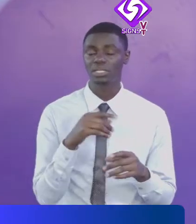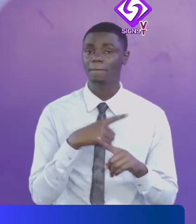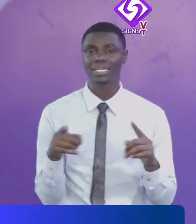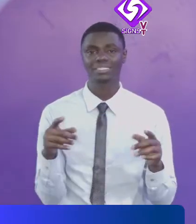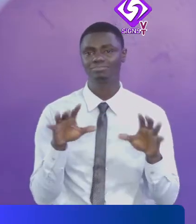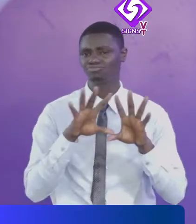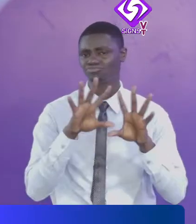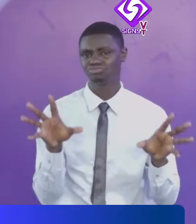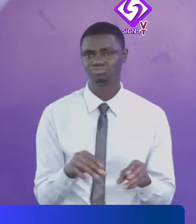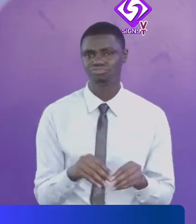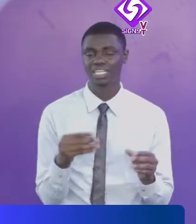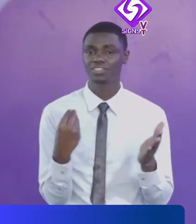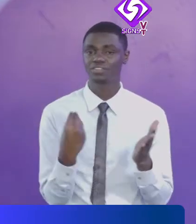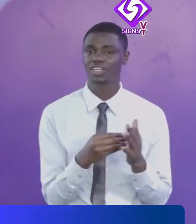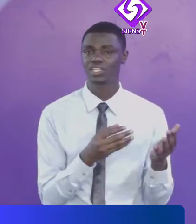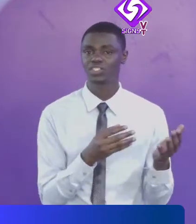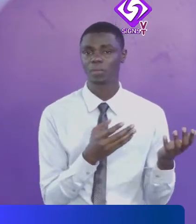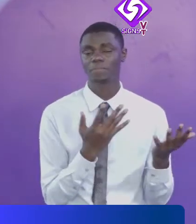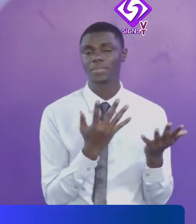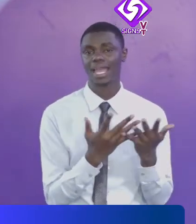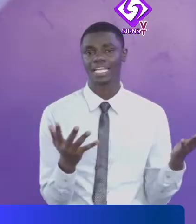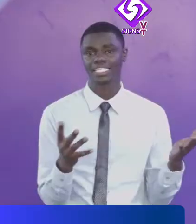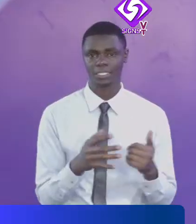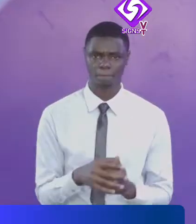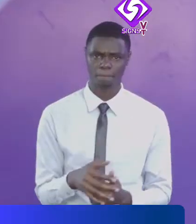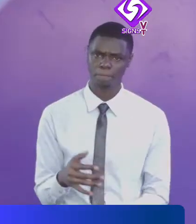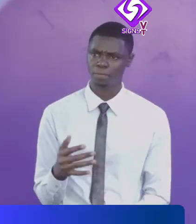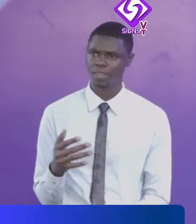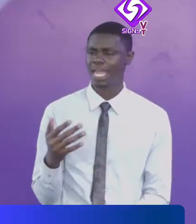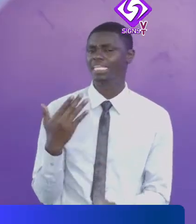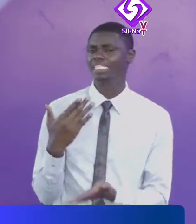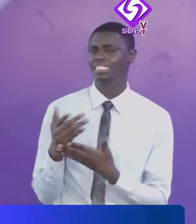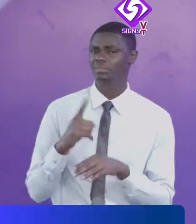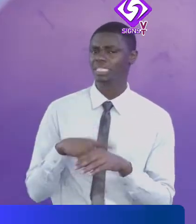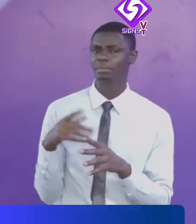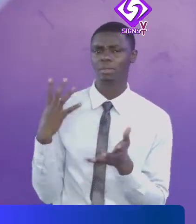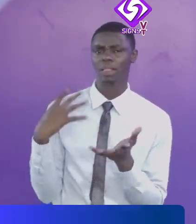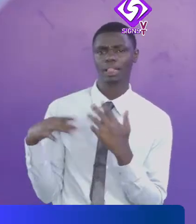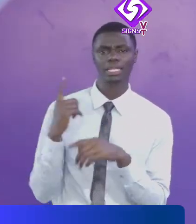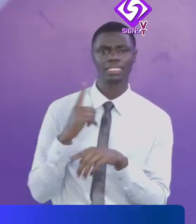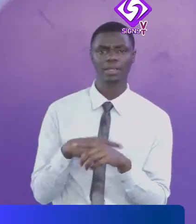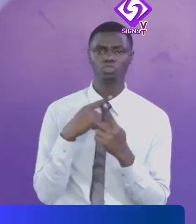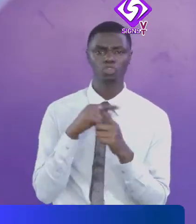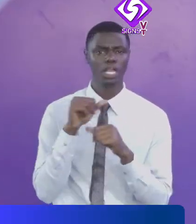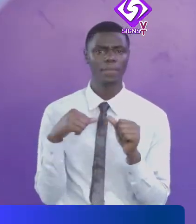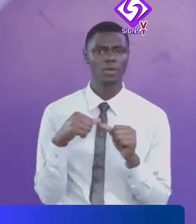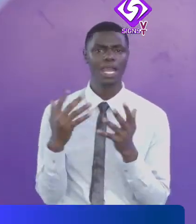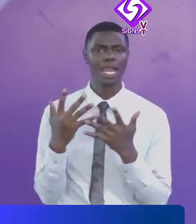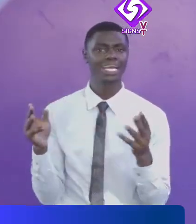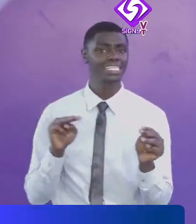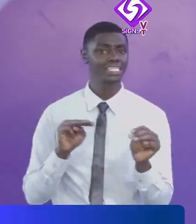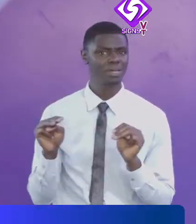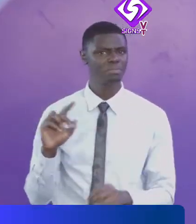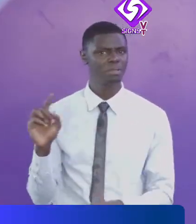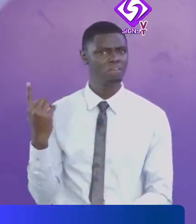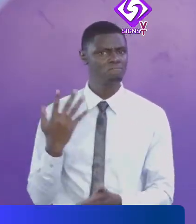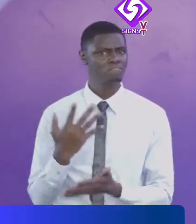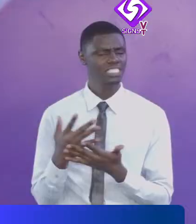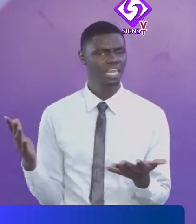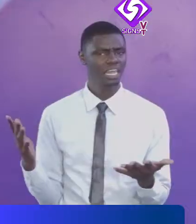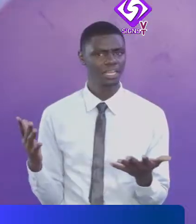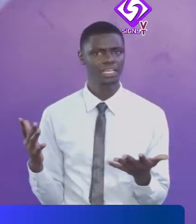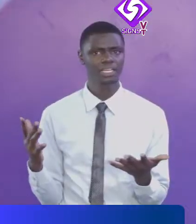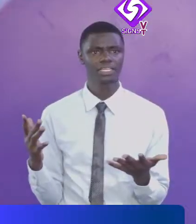assets. Because actually why I think it's sometimes confusing when you talk about asset management. The first thing, you go back to